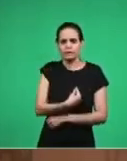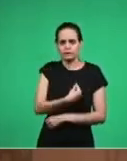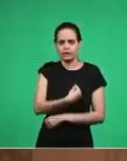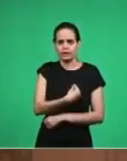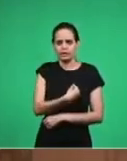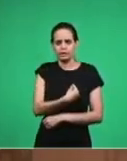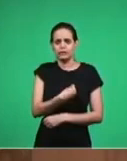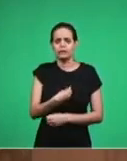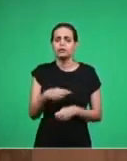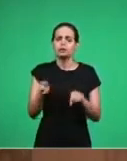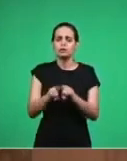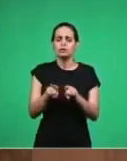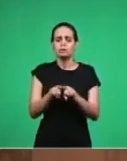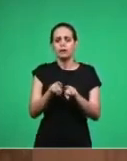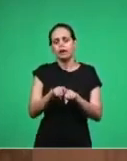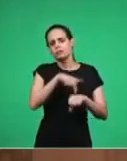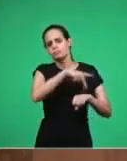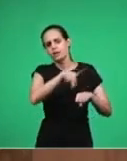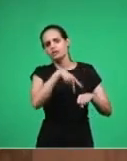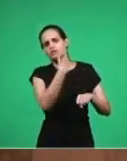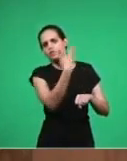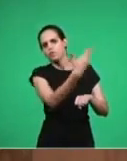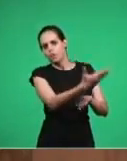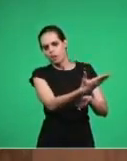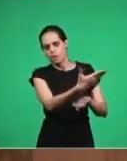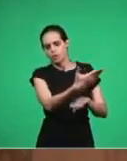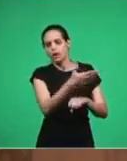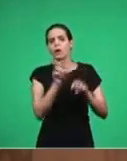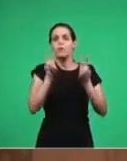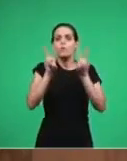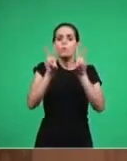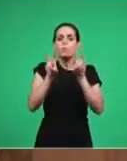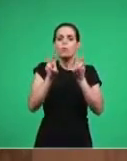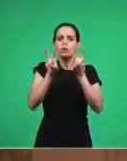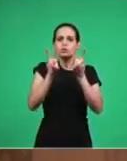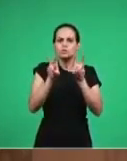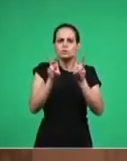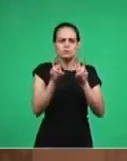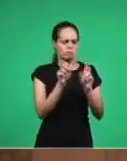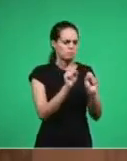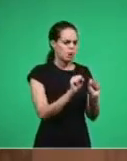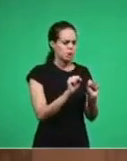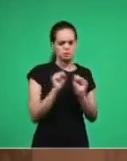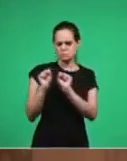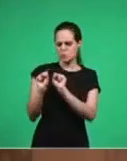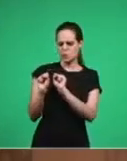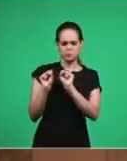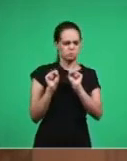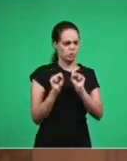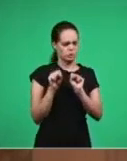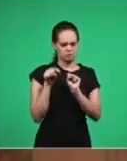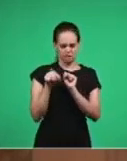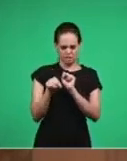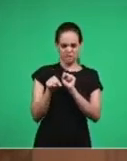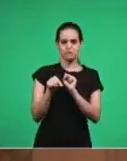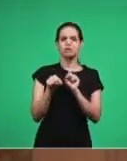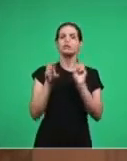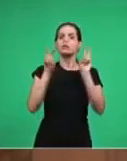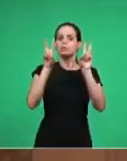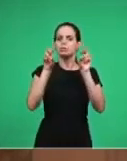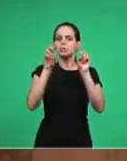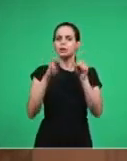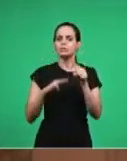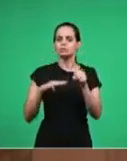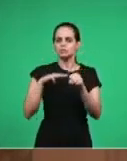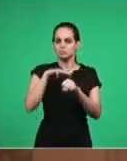We want a government, a ministry that works. If we have to take away a few leaders that are doing this wrong in order to do it correctly, in